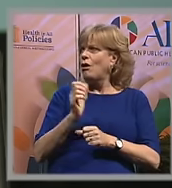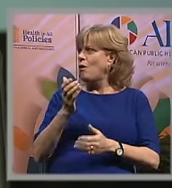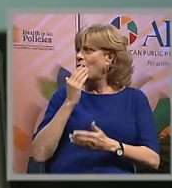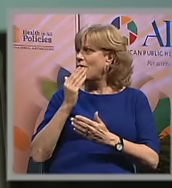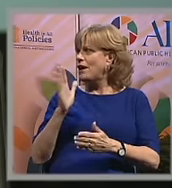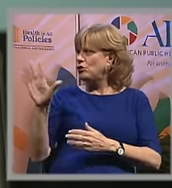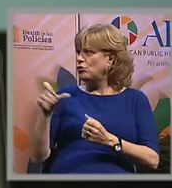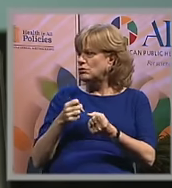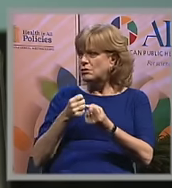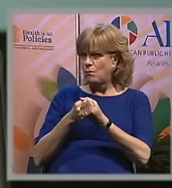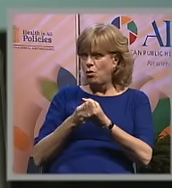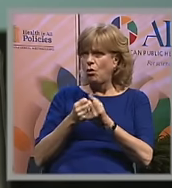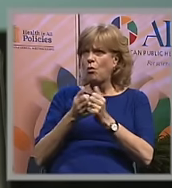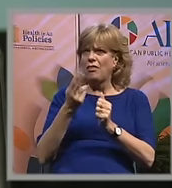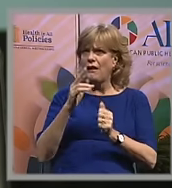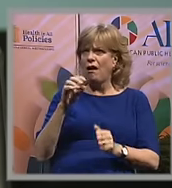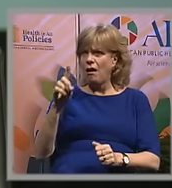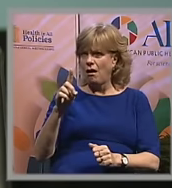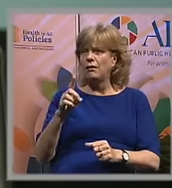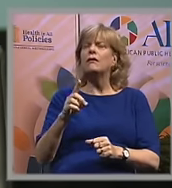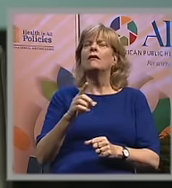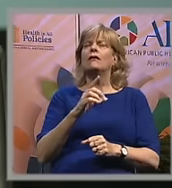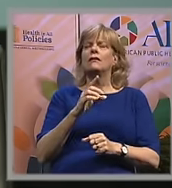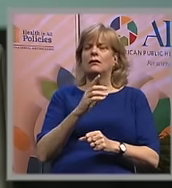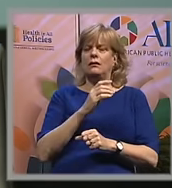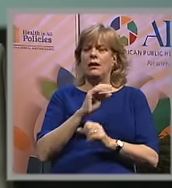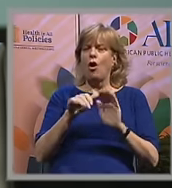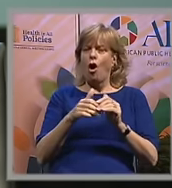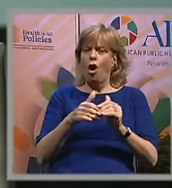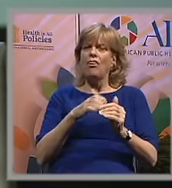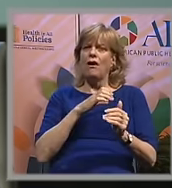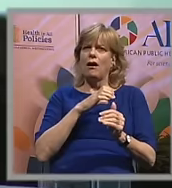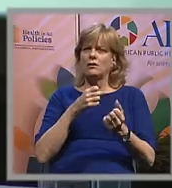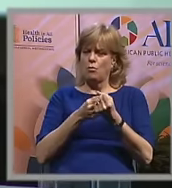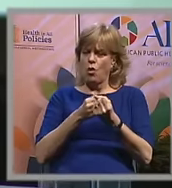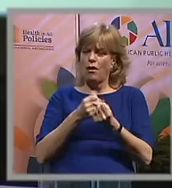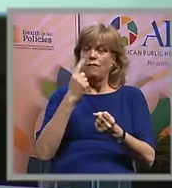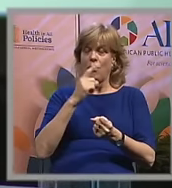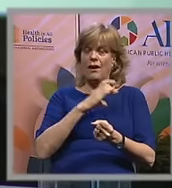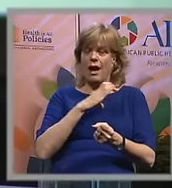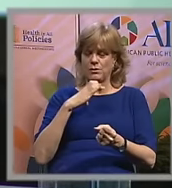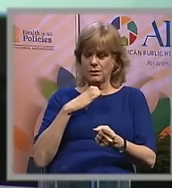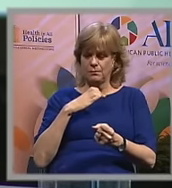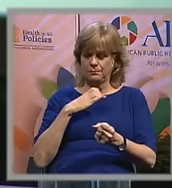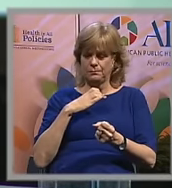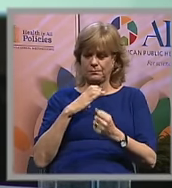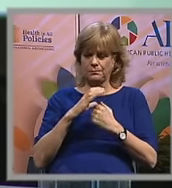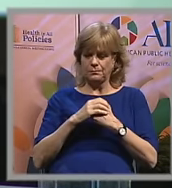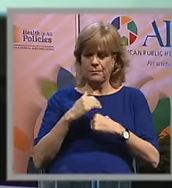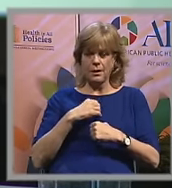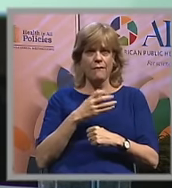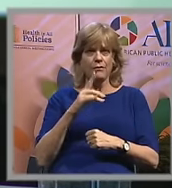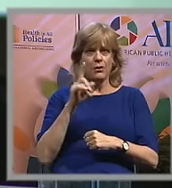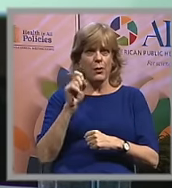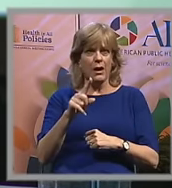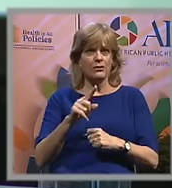you for your support of the council and for all the good work you're doing. And I have a few questions, but I thought we could just start